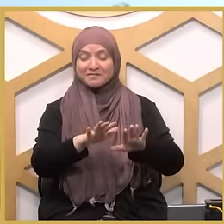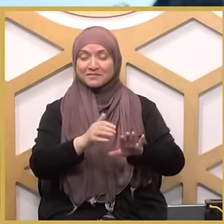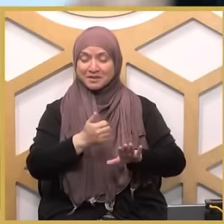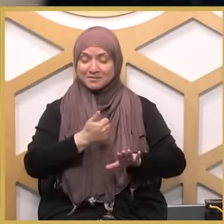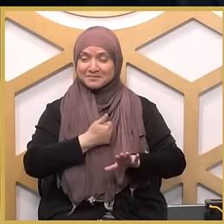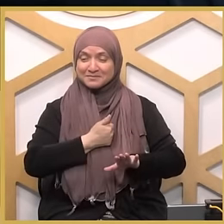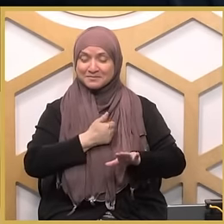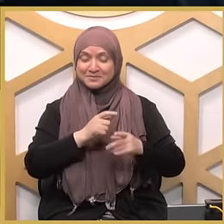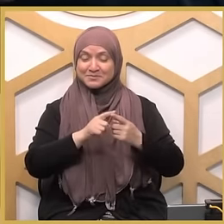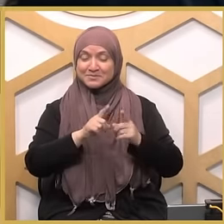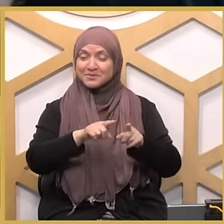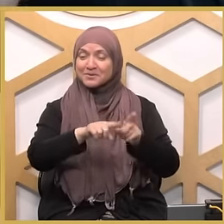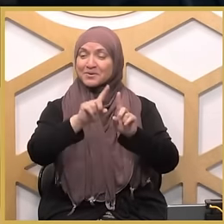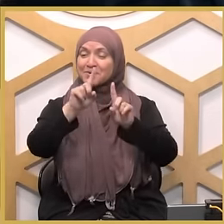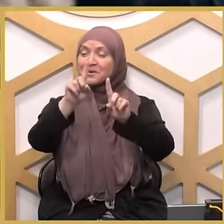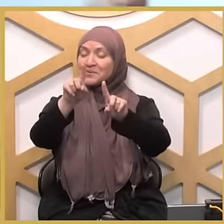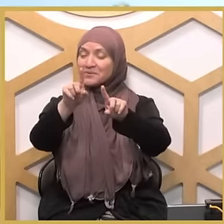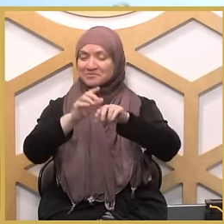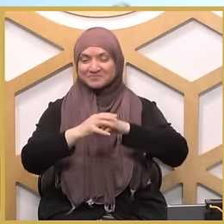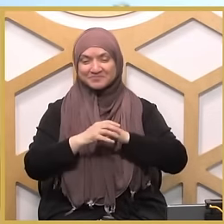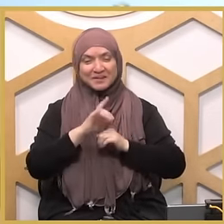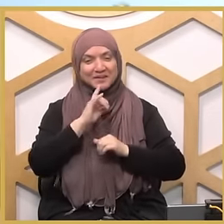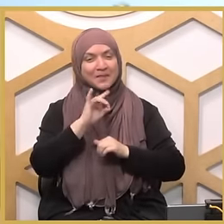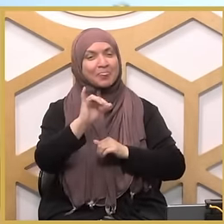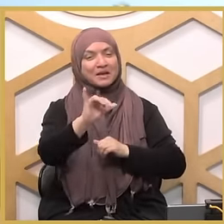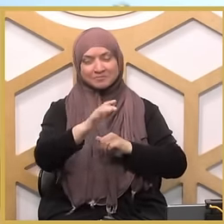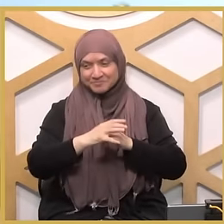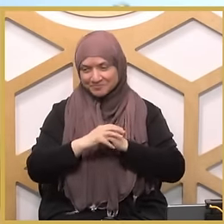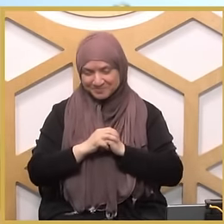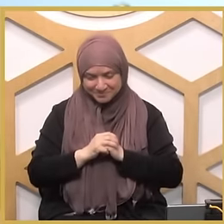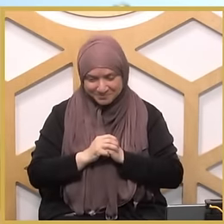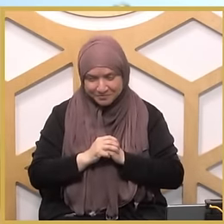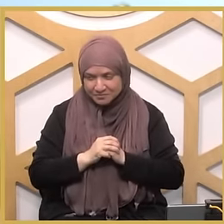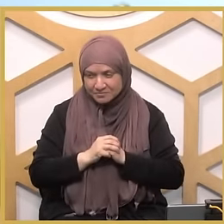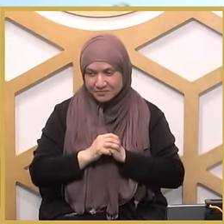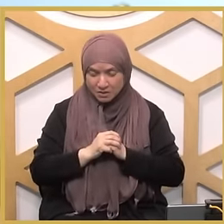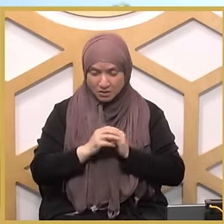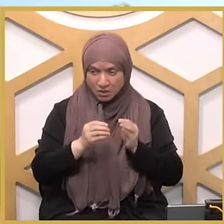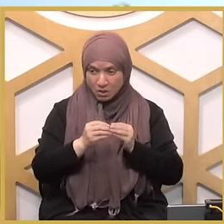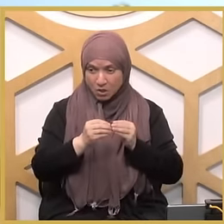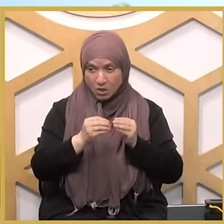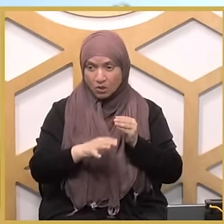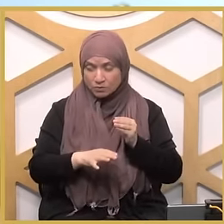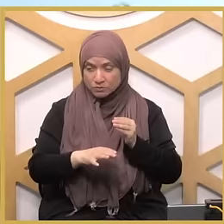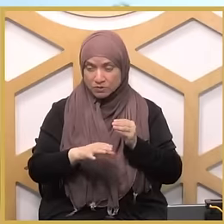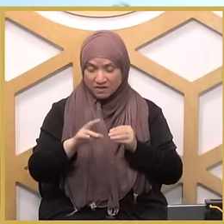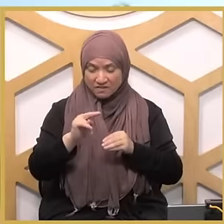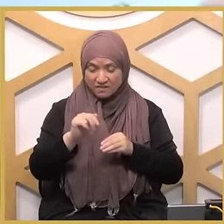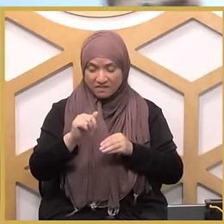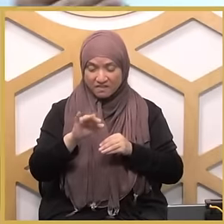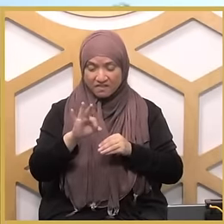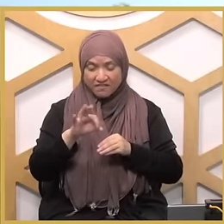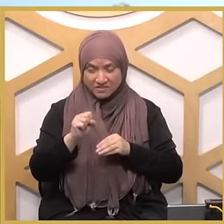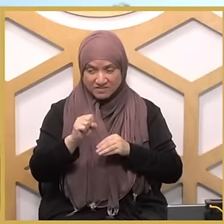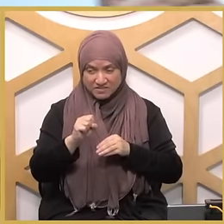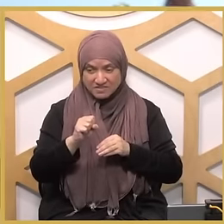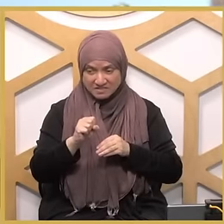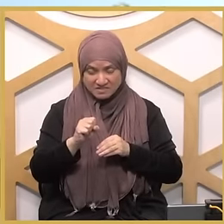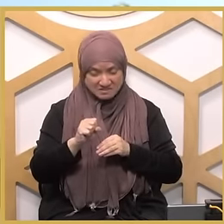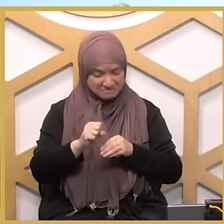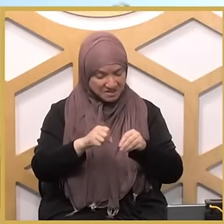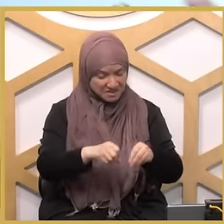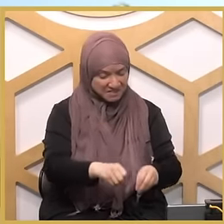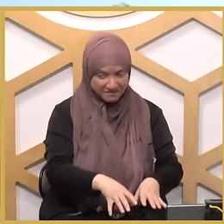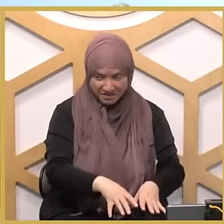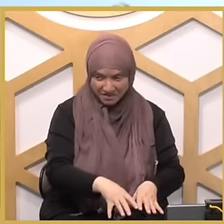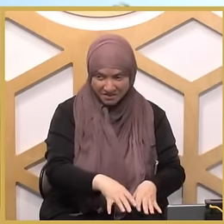your nafs, the lowly self, at the door, and approach me. I don't shut the door on anybody. And so if you're outside the house trying to